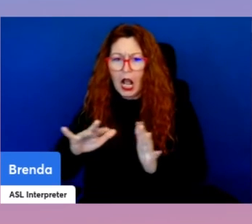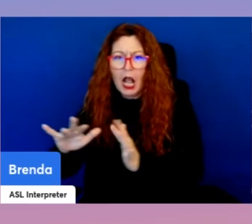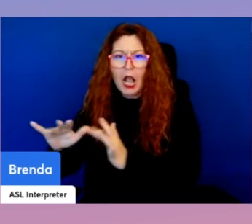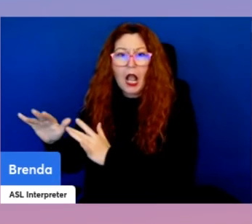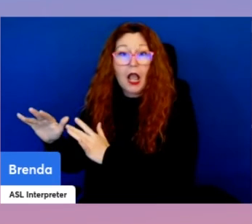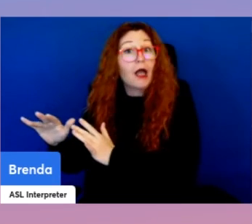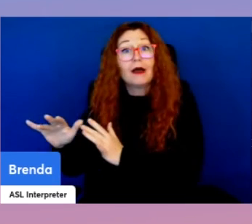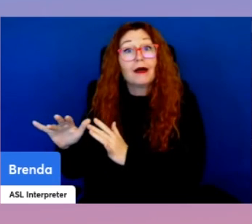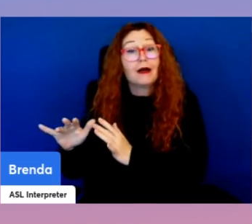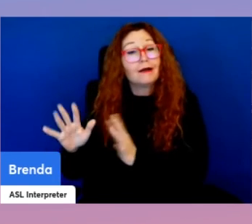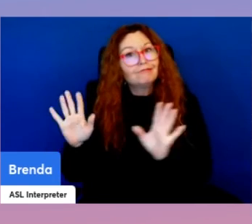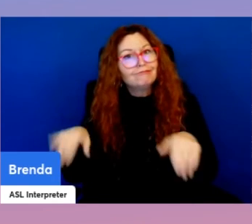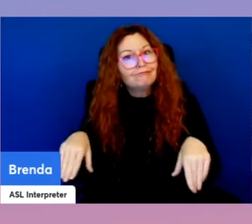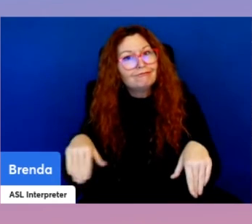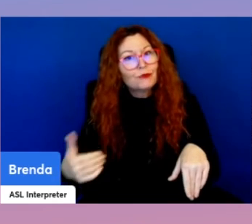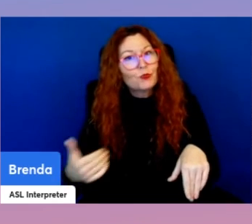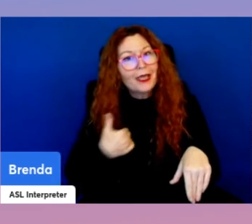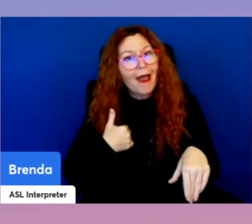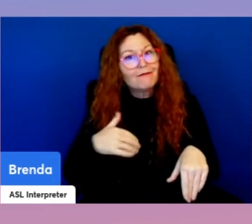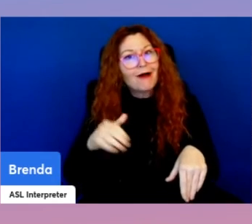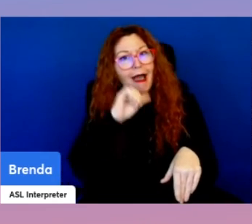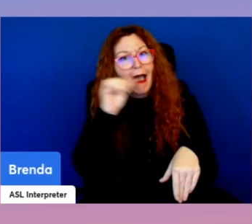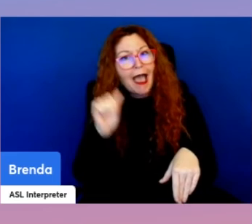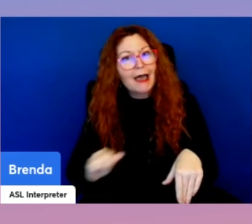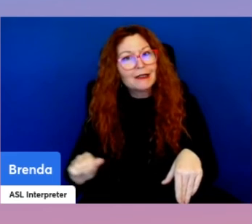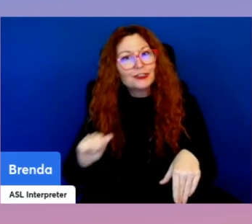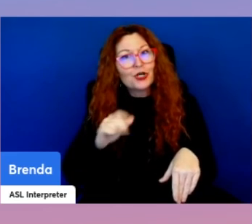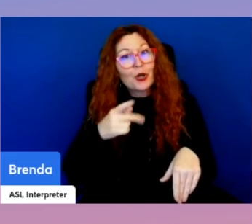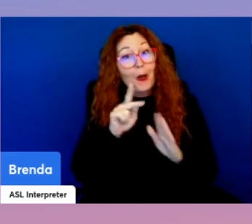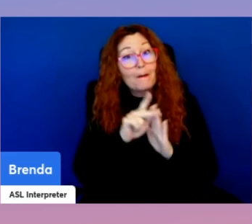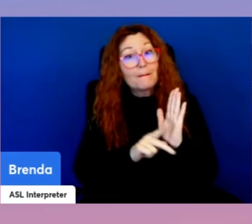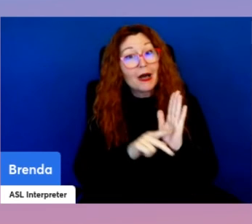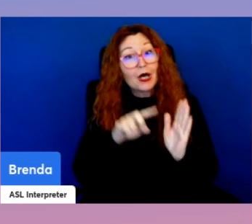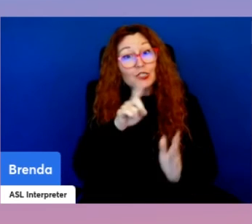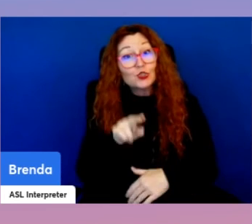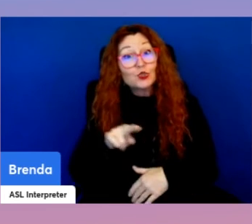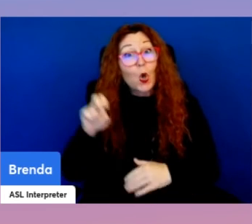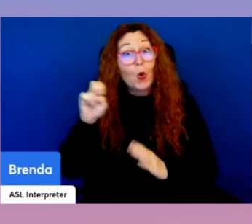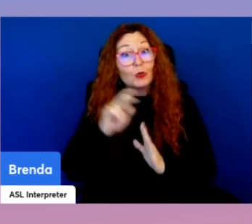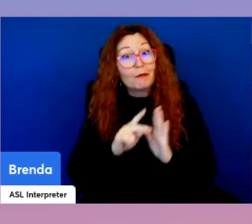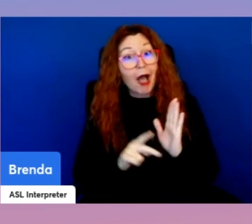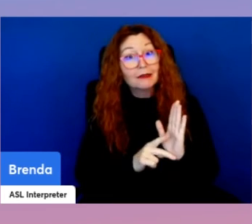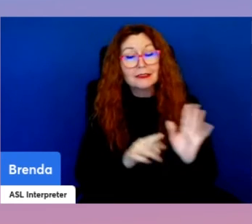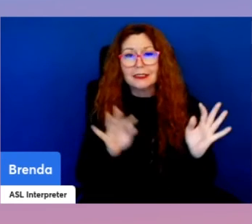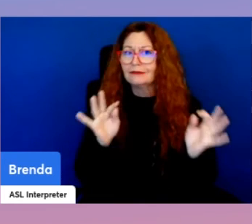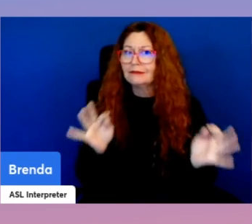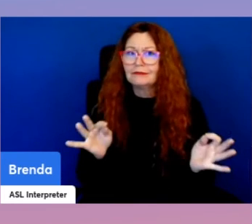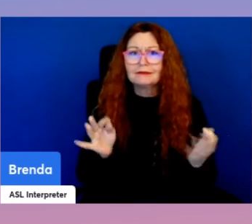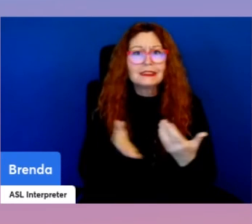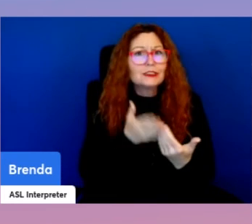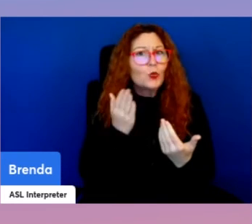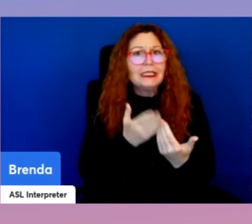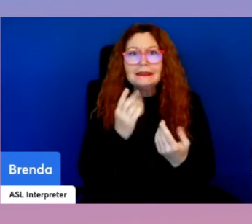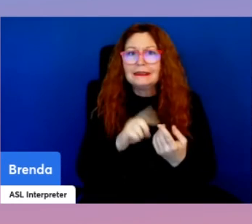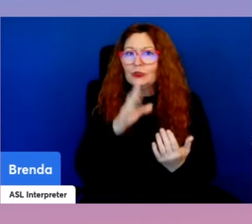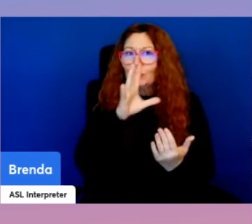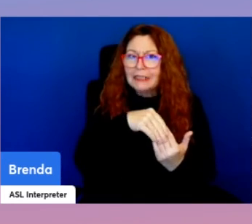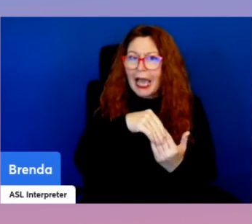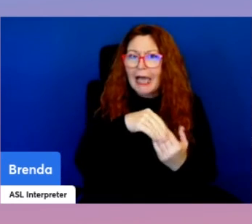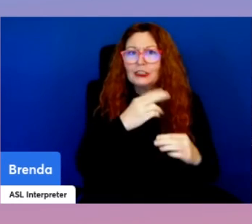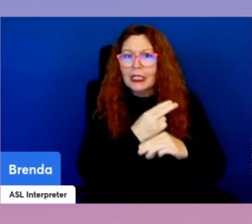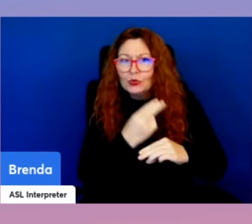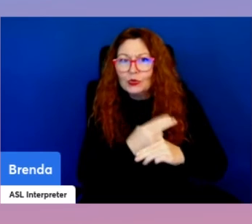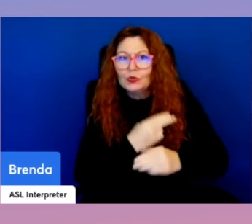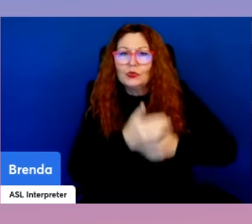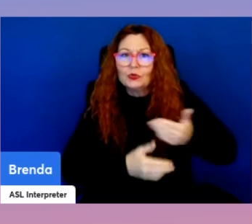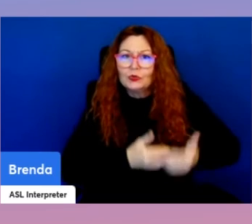Policy. It's one of Azure's superpowers. I talk about it a lot. It's extremely easy to attach an Azure policy to